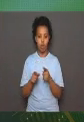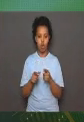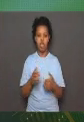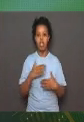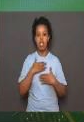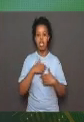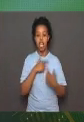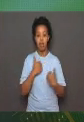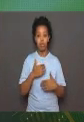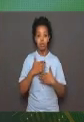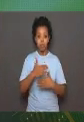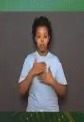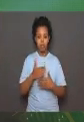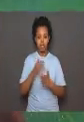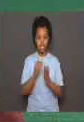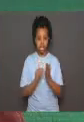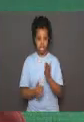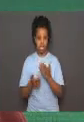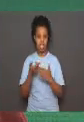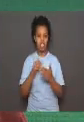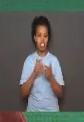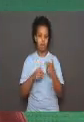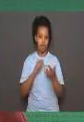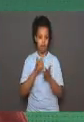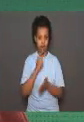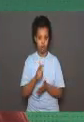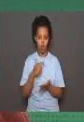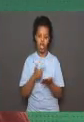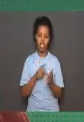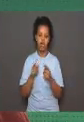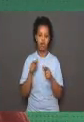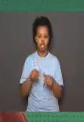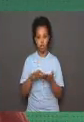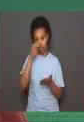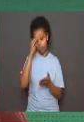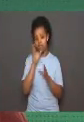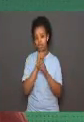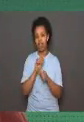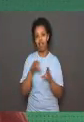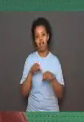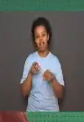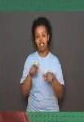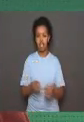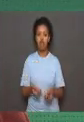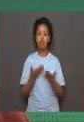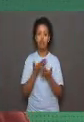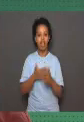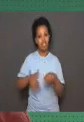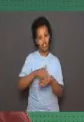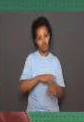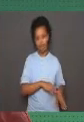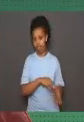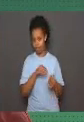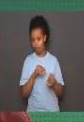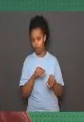heart rate, for example. That brings us to the end of our lesson. We have covered a lot